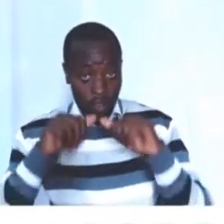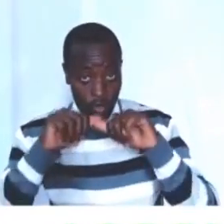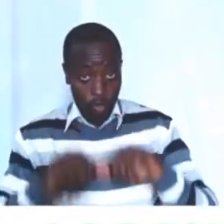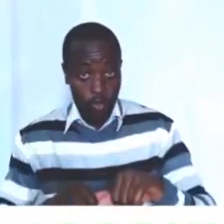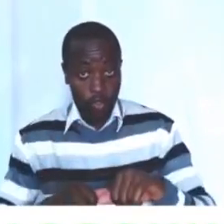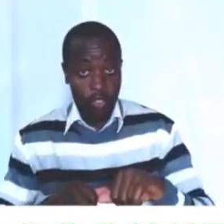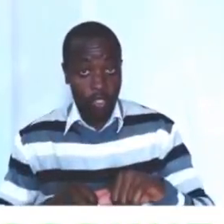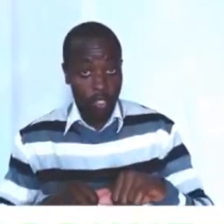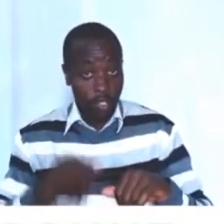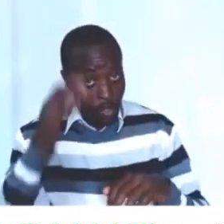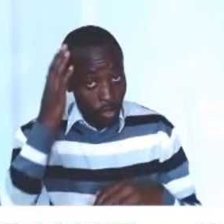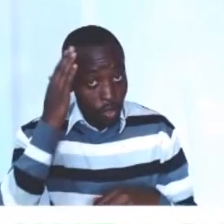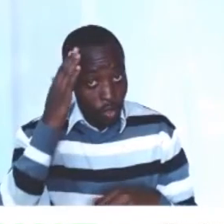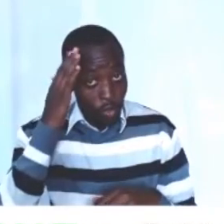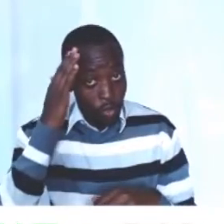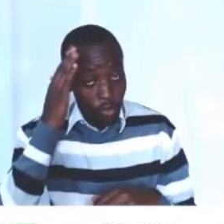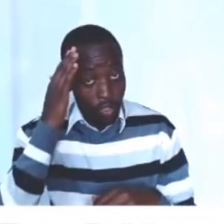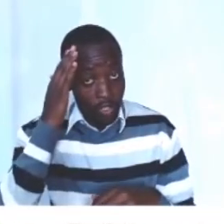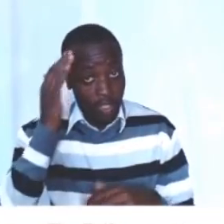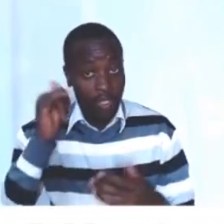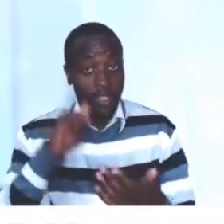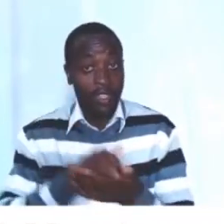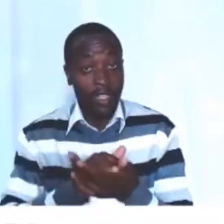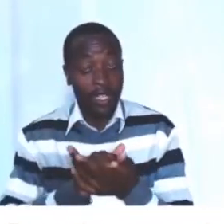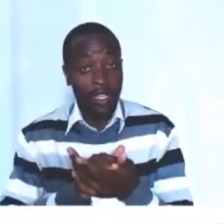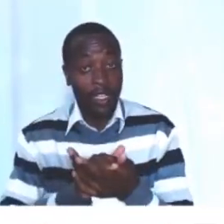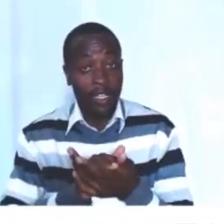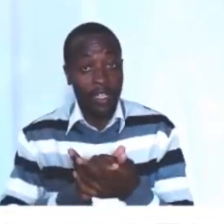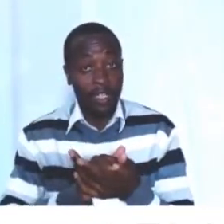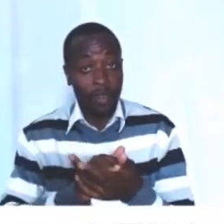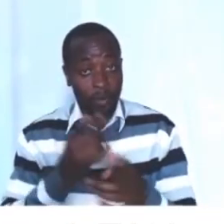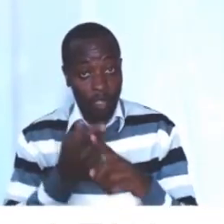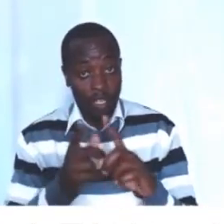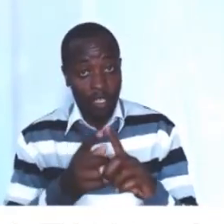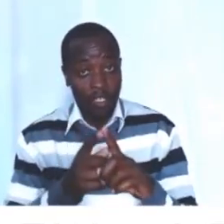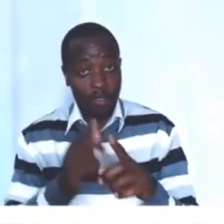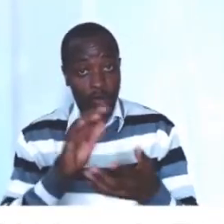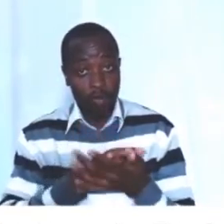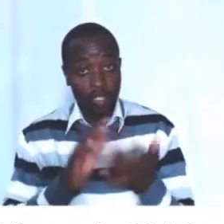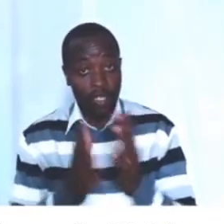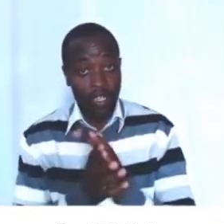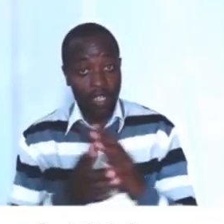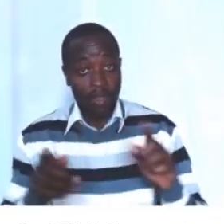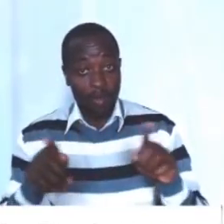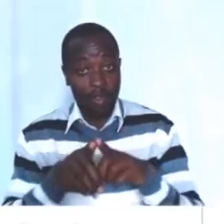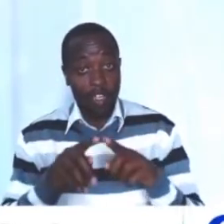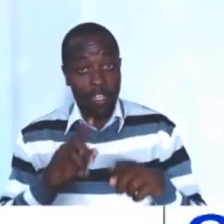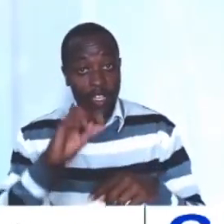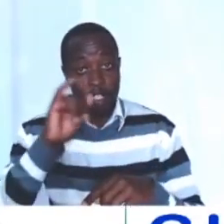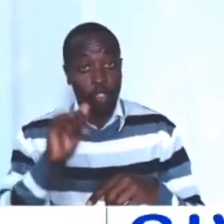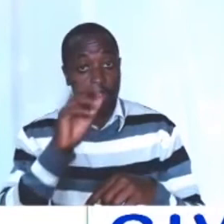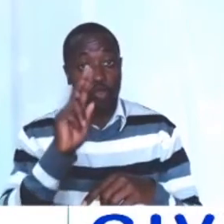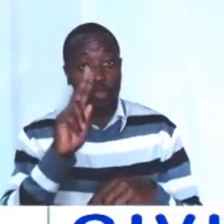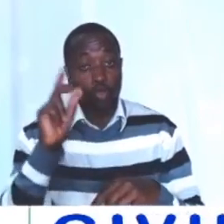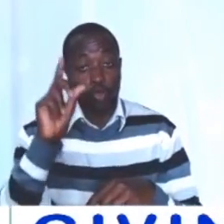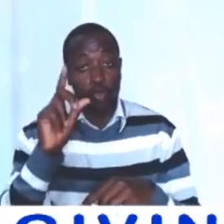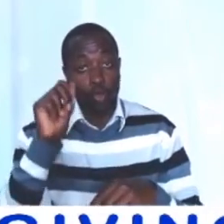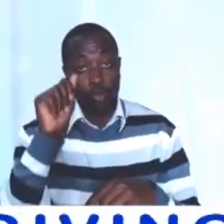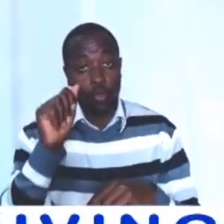alert, brethren, lest we too become like Judas Iscariot. He followed